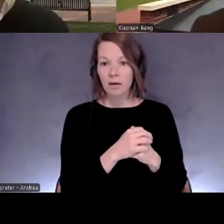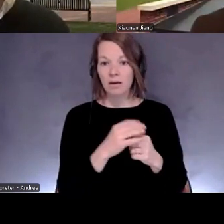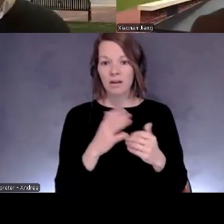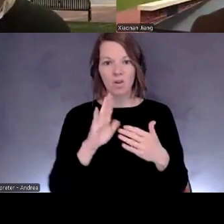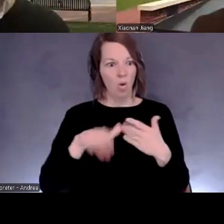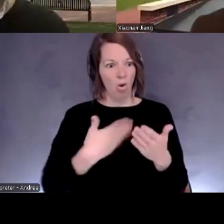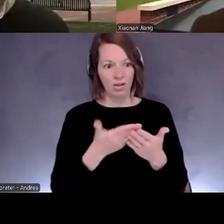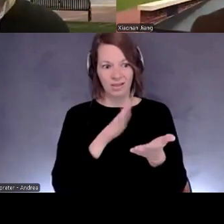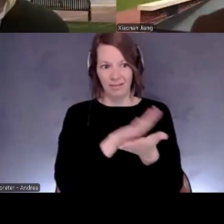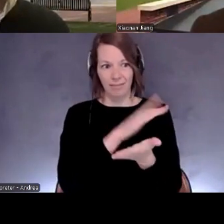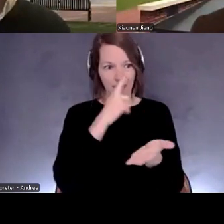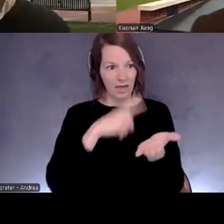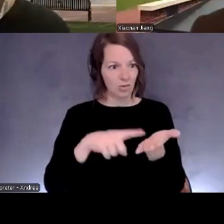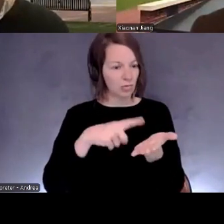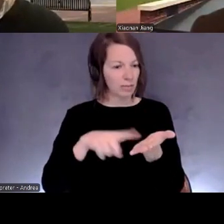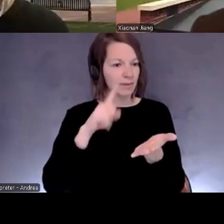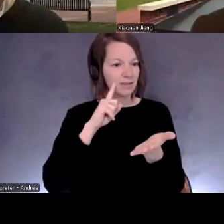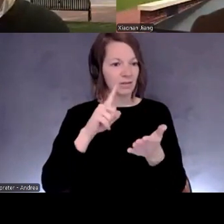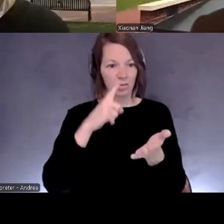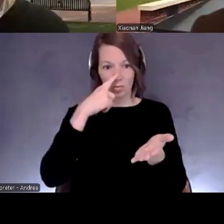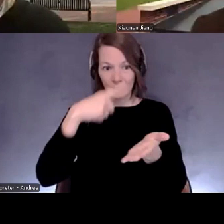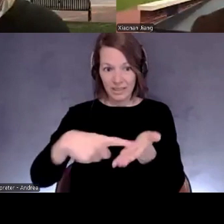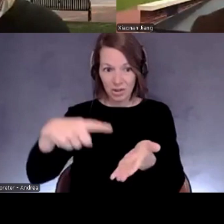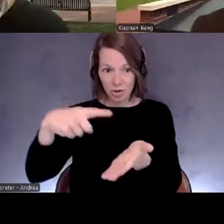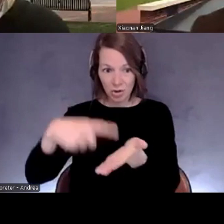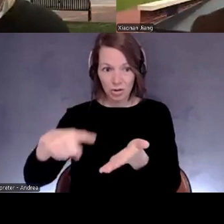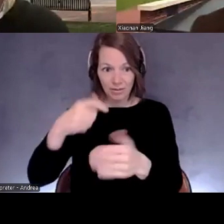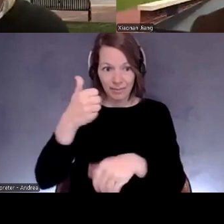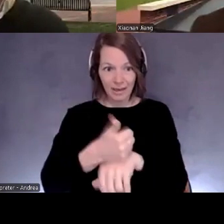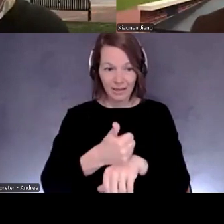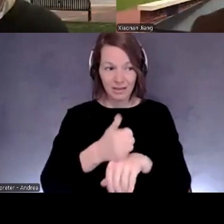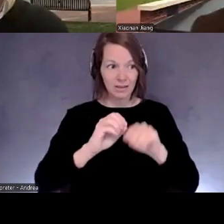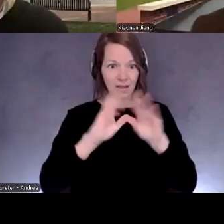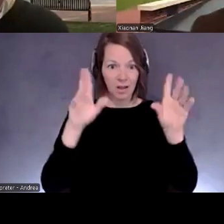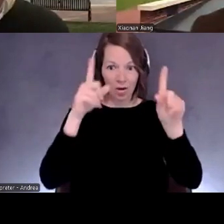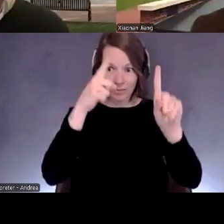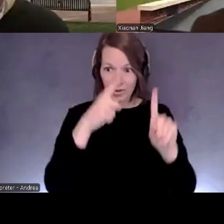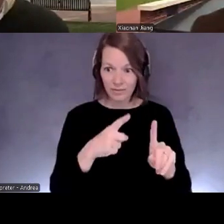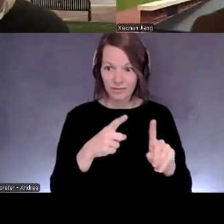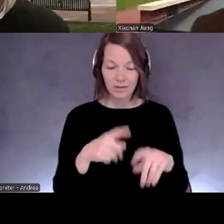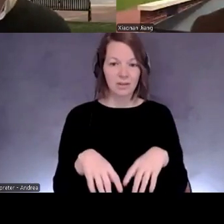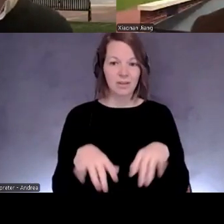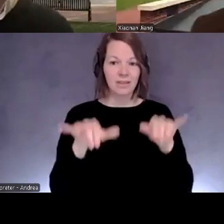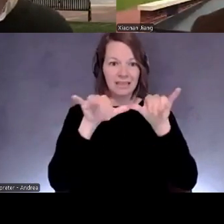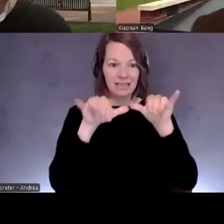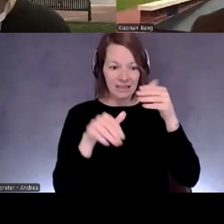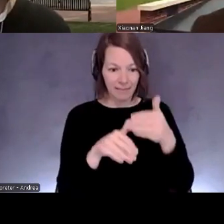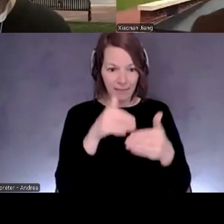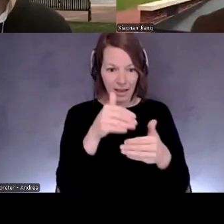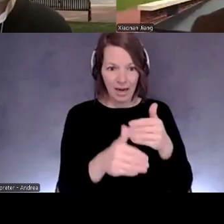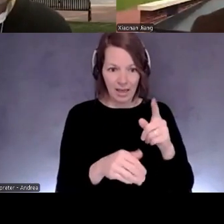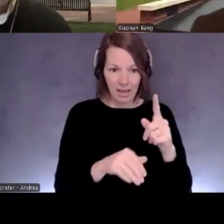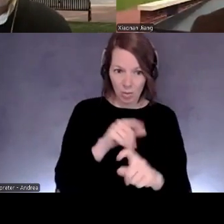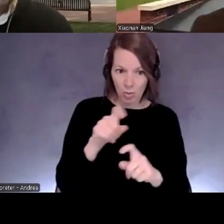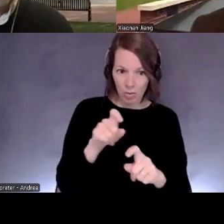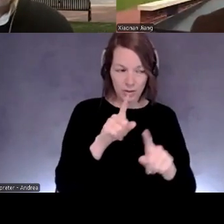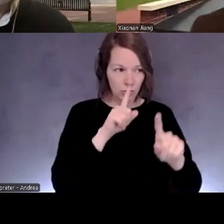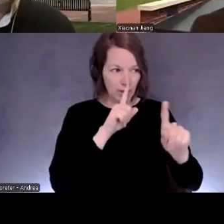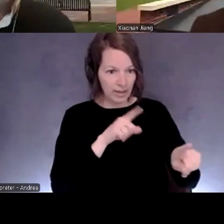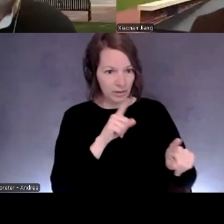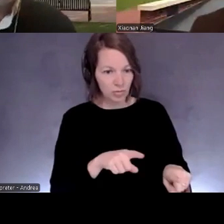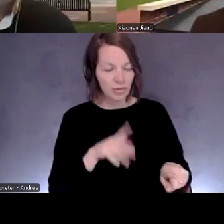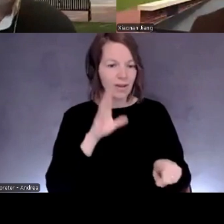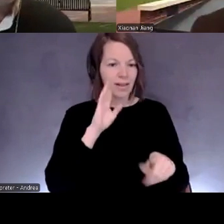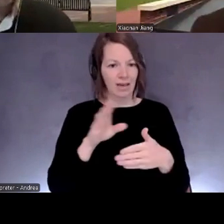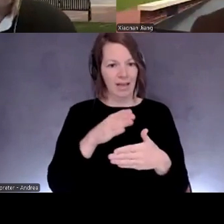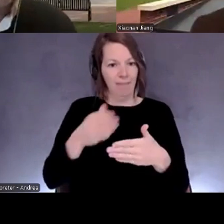research-based with clear objectives or questions, a systematic inquiry to answer the questions and significant implications,